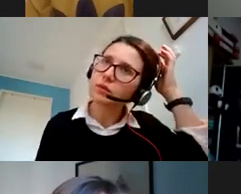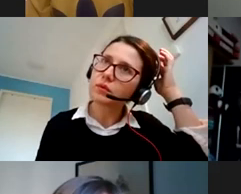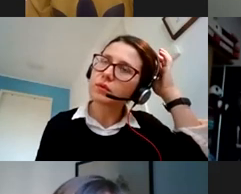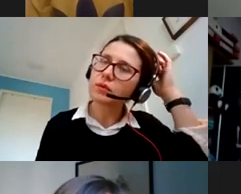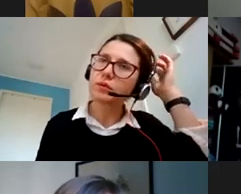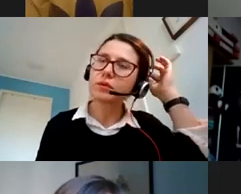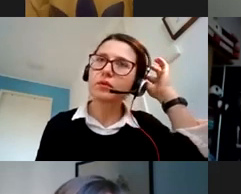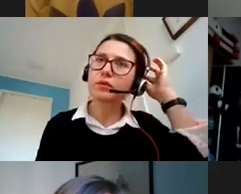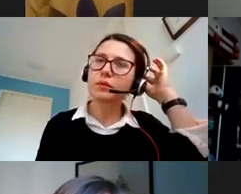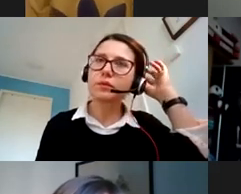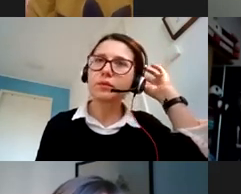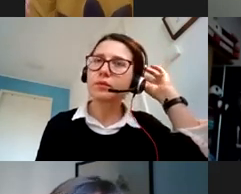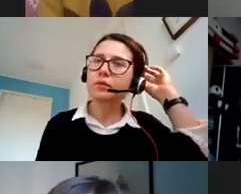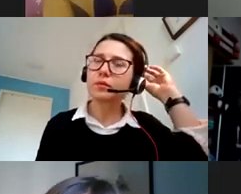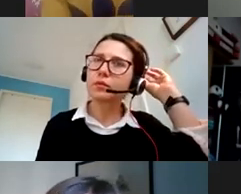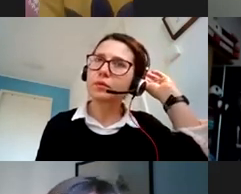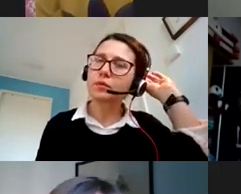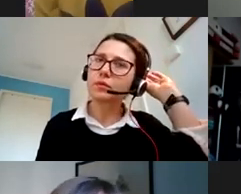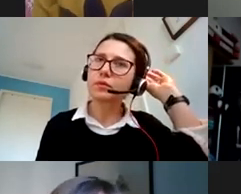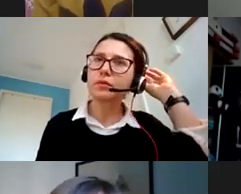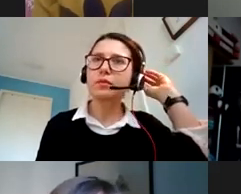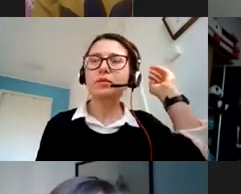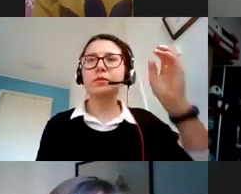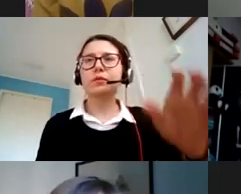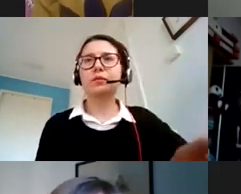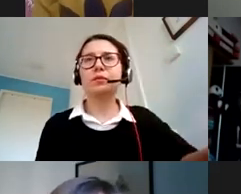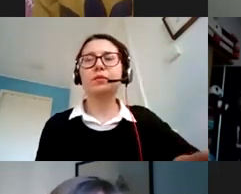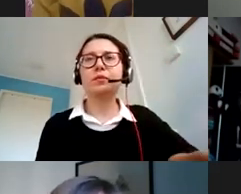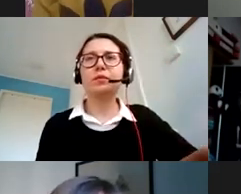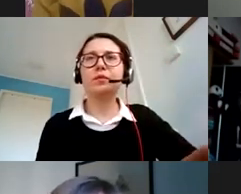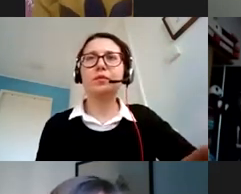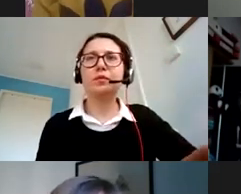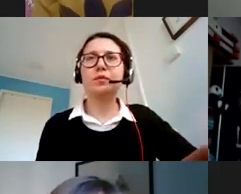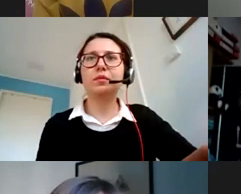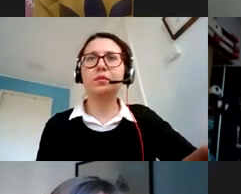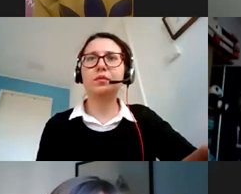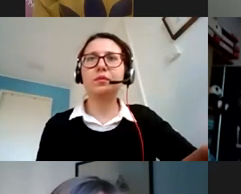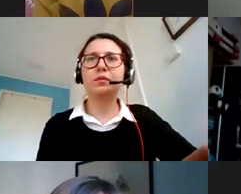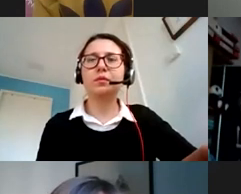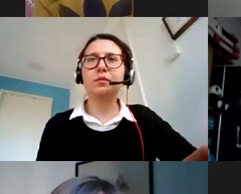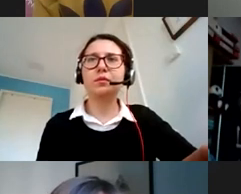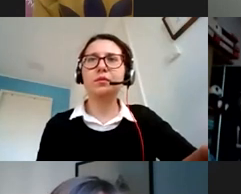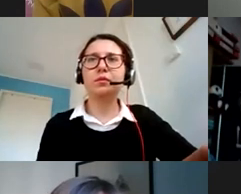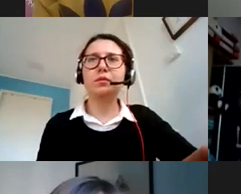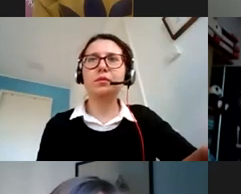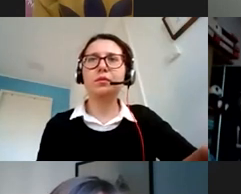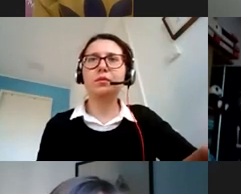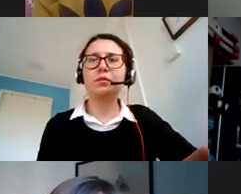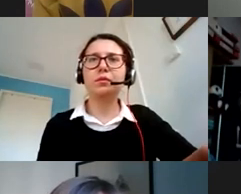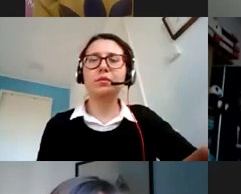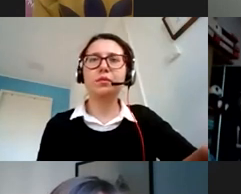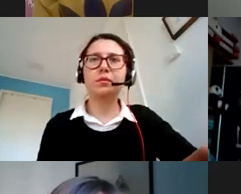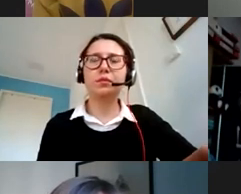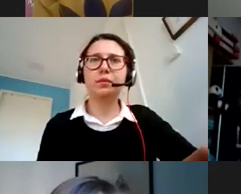ENI case, we decided to go before a national contact point and not against